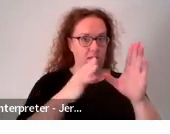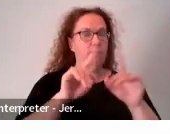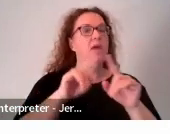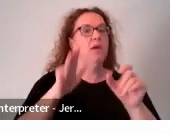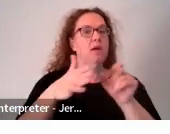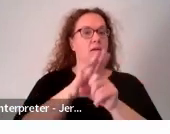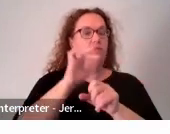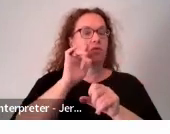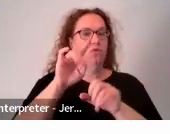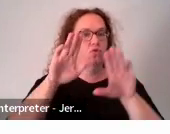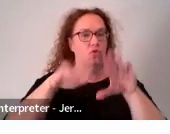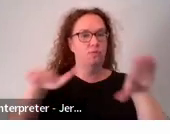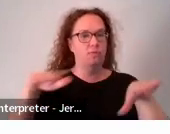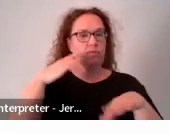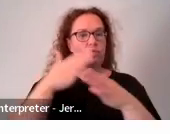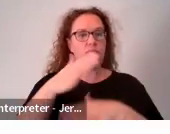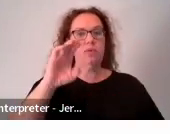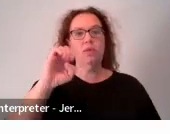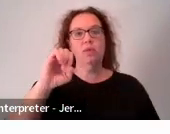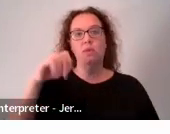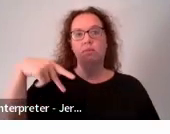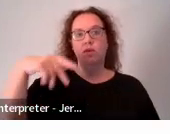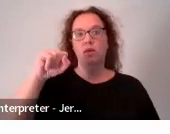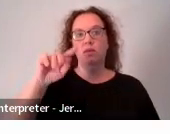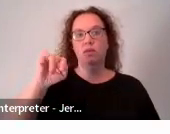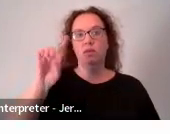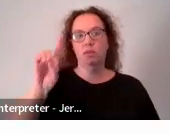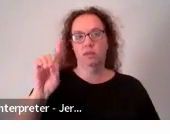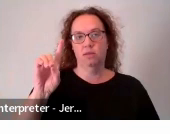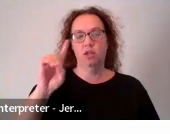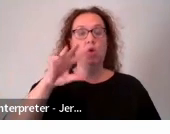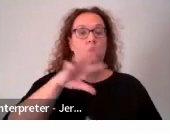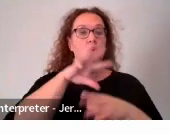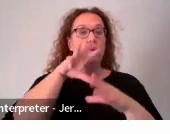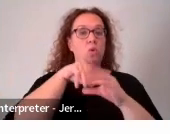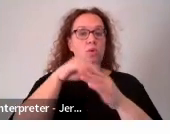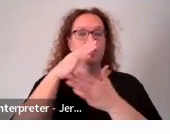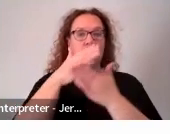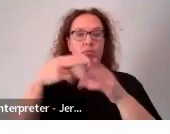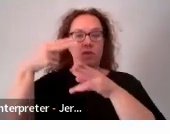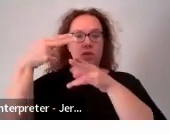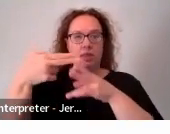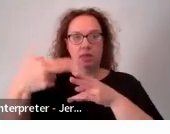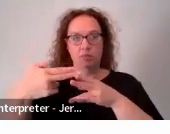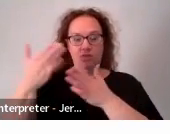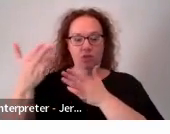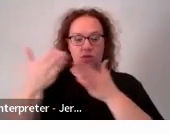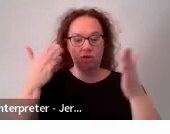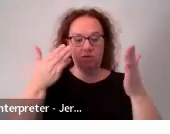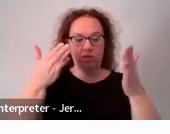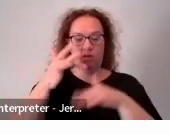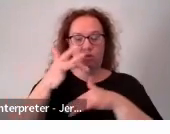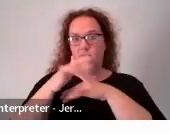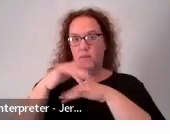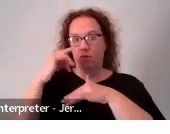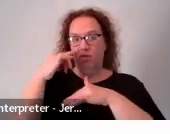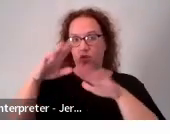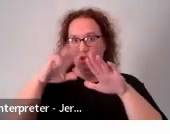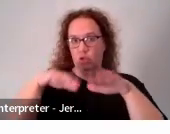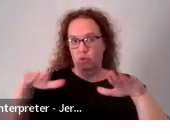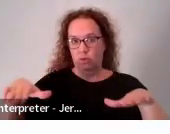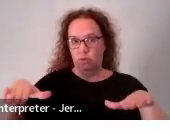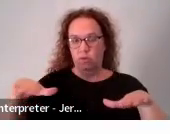children through EPSDT. I included some of the names of the services that are available for